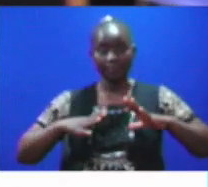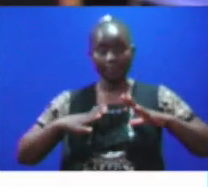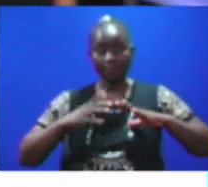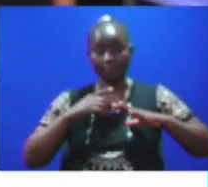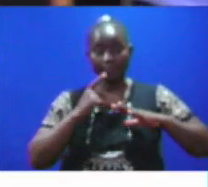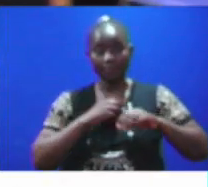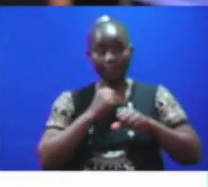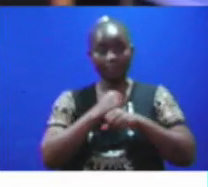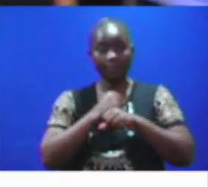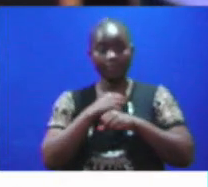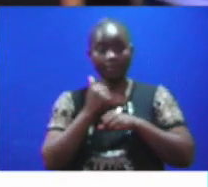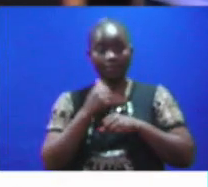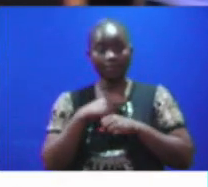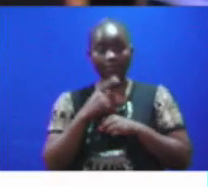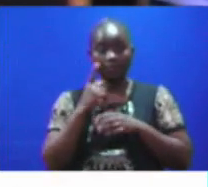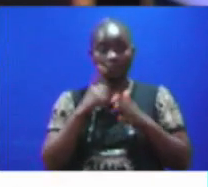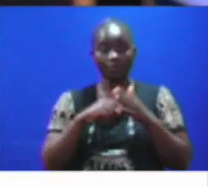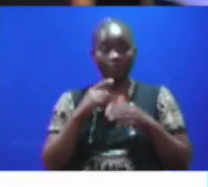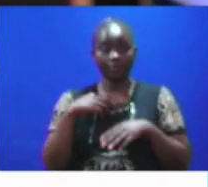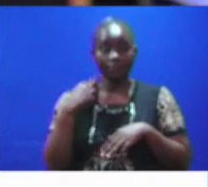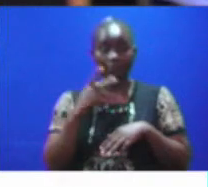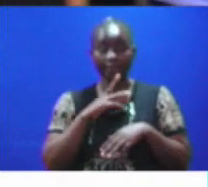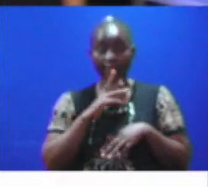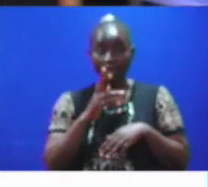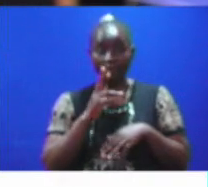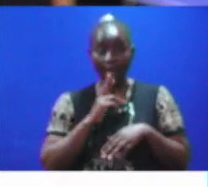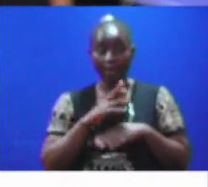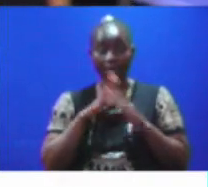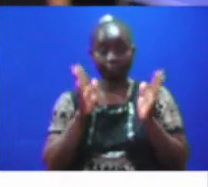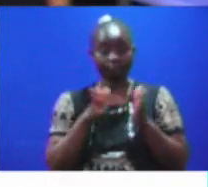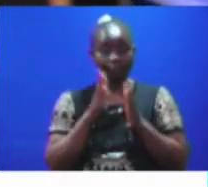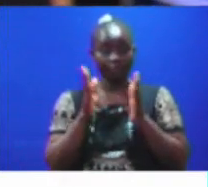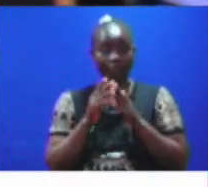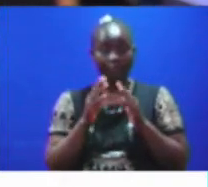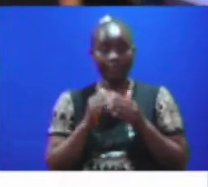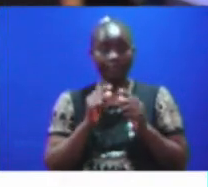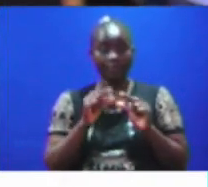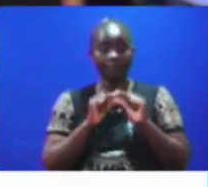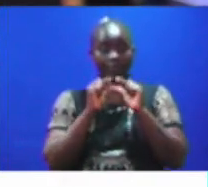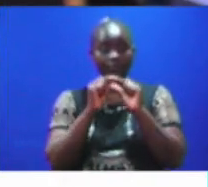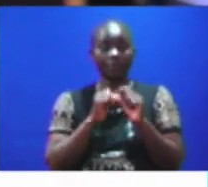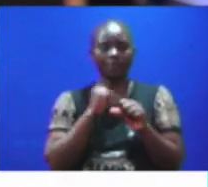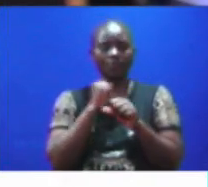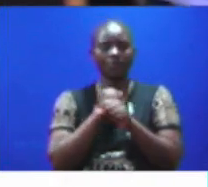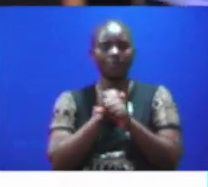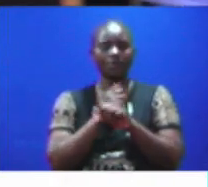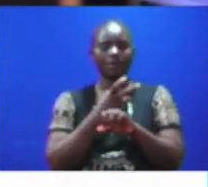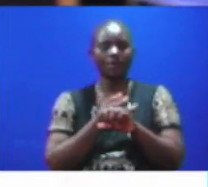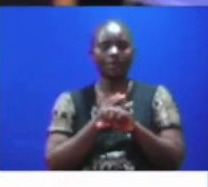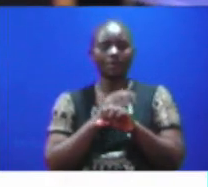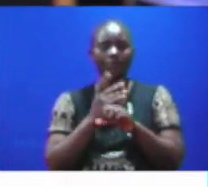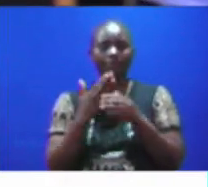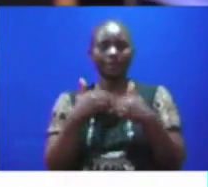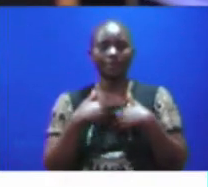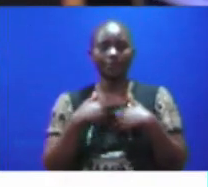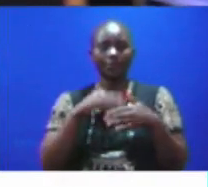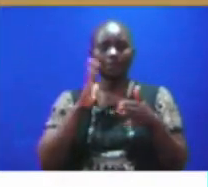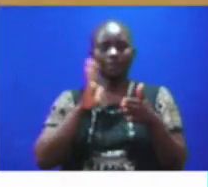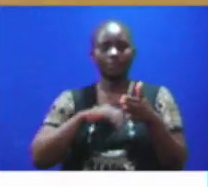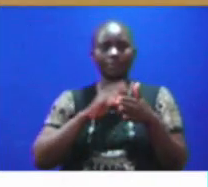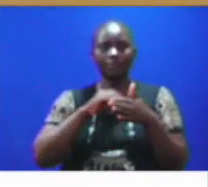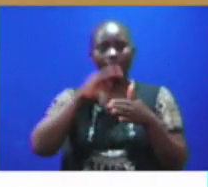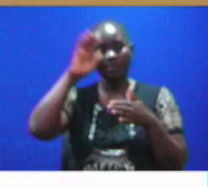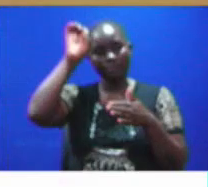reki abanta bangi tuli lakini kwa nyoranga motivation yeli atakere ko ya kwa gas ya nomuki eli ndo we have quality education